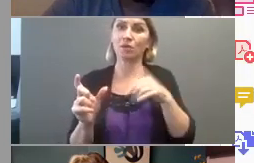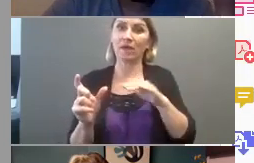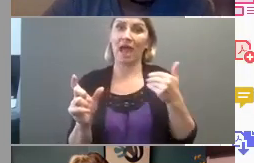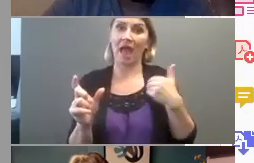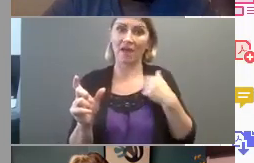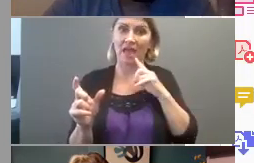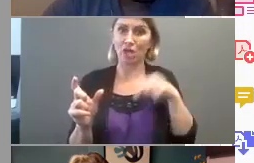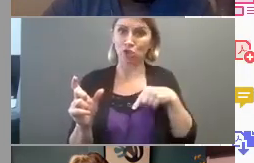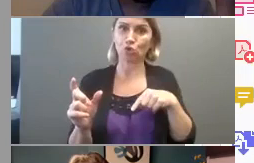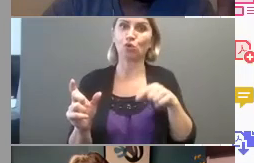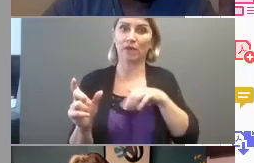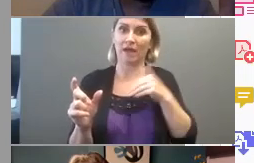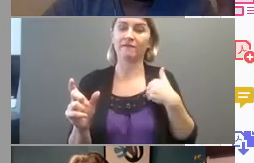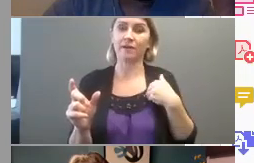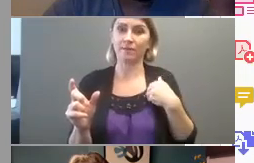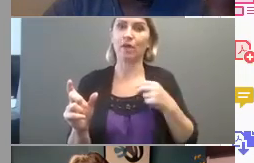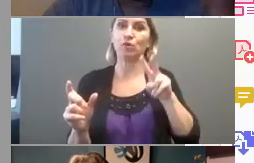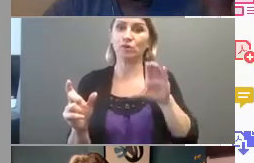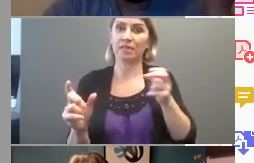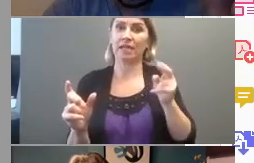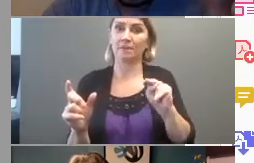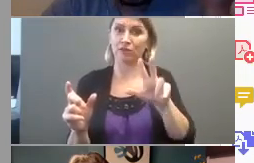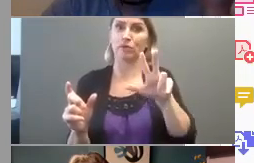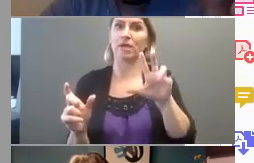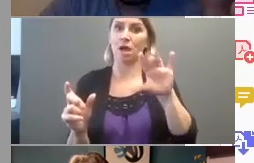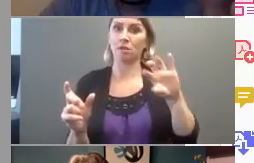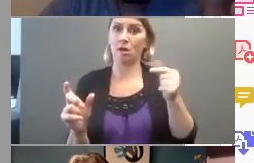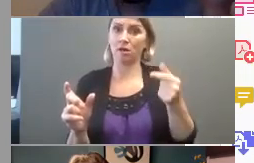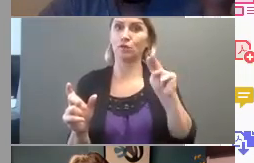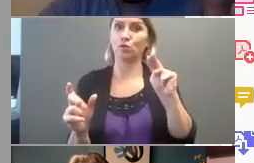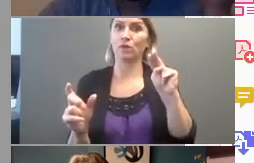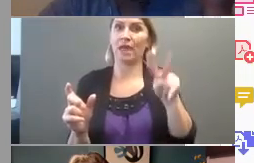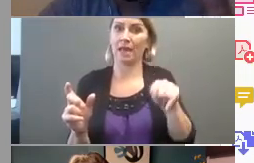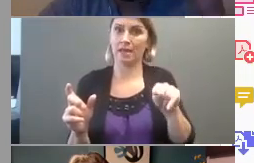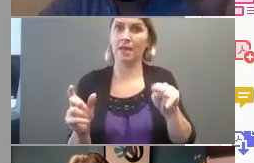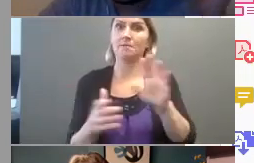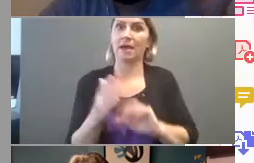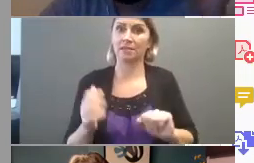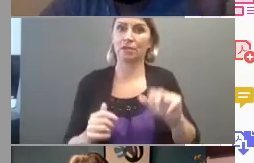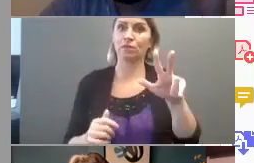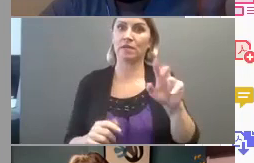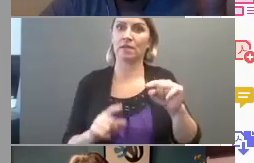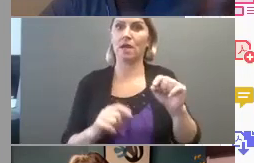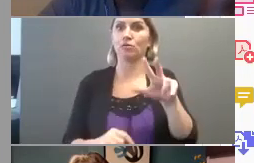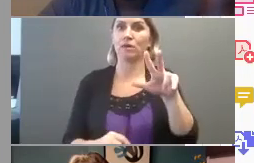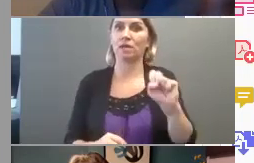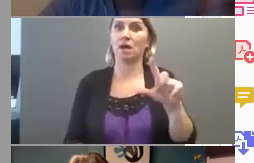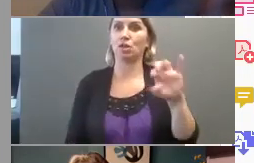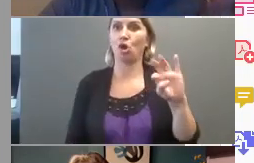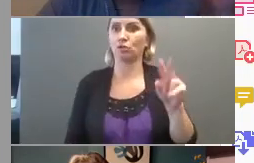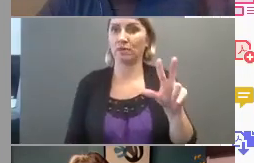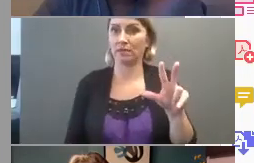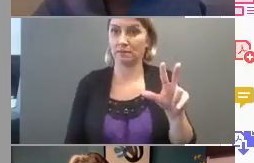answer, we have 2Cn by 3 log 2n minus 2Cn 3 log 3,